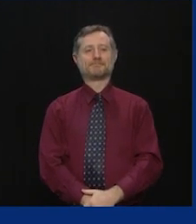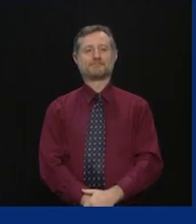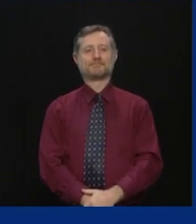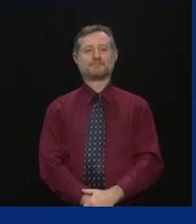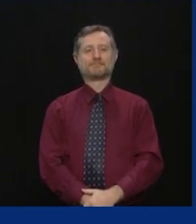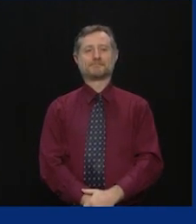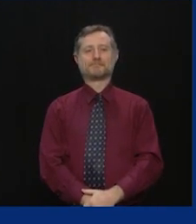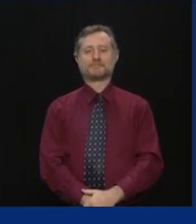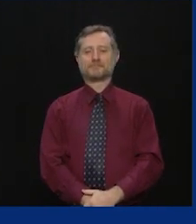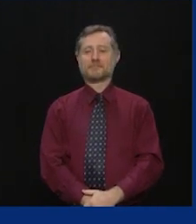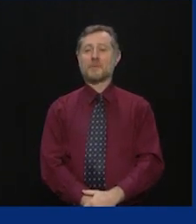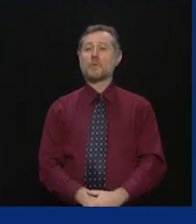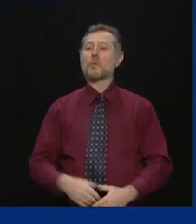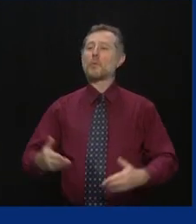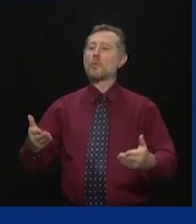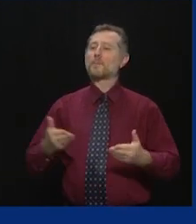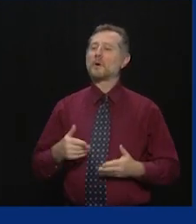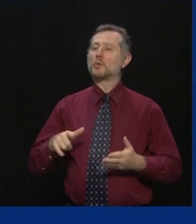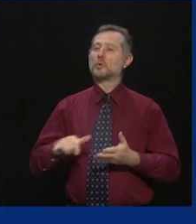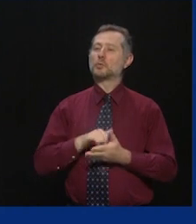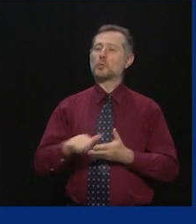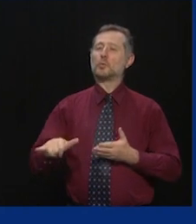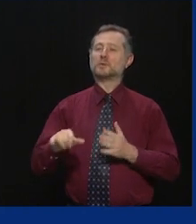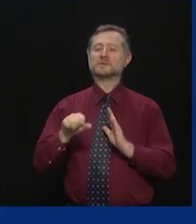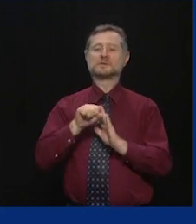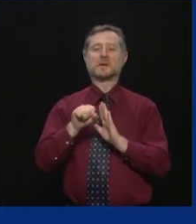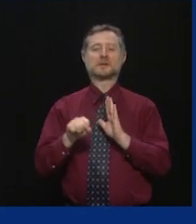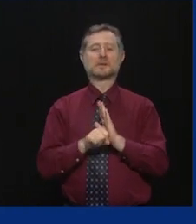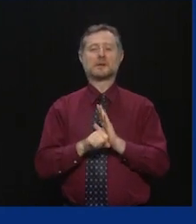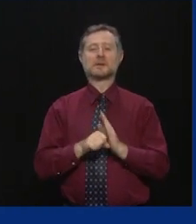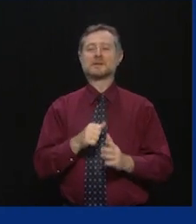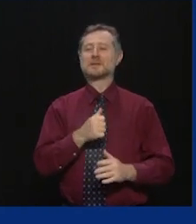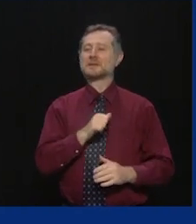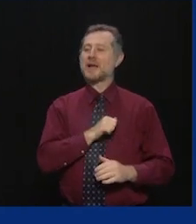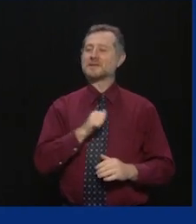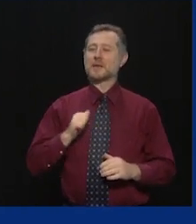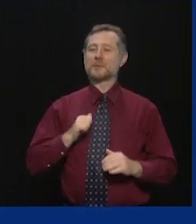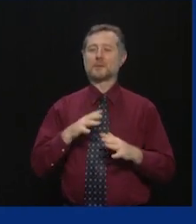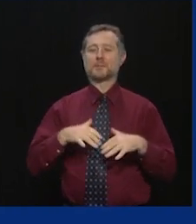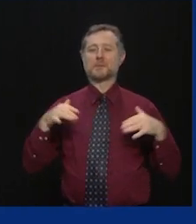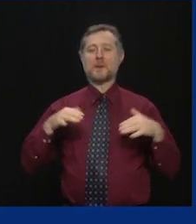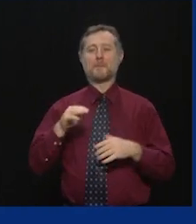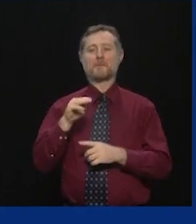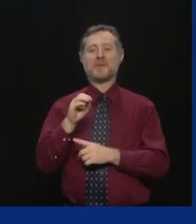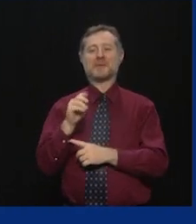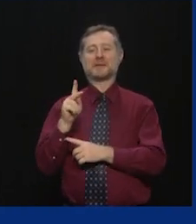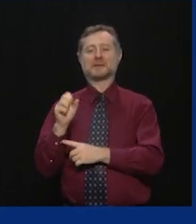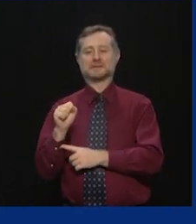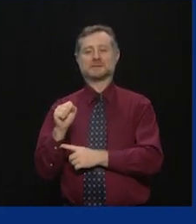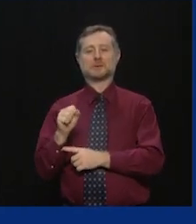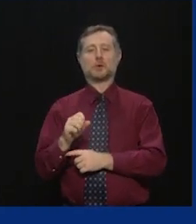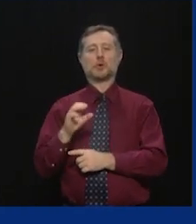I'd like to welcome New York State Assembly members Harry Bronson, Damon Meeks, and Sarah Clark. Thank you for being here.